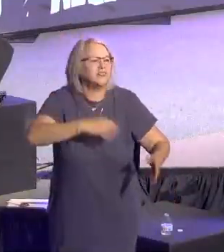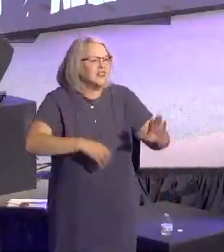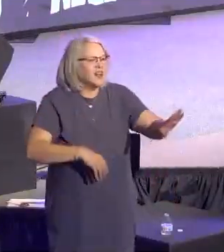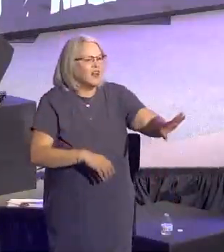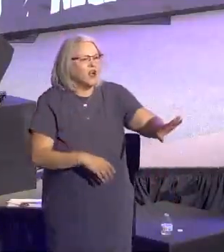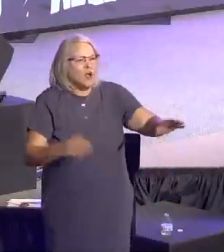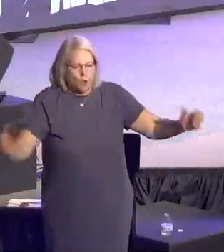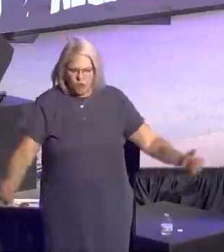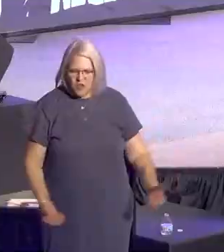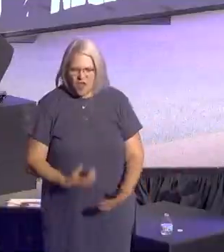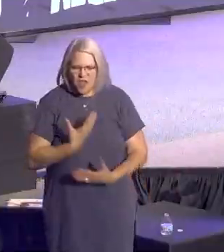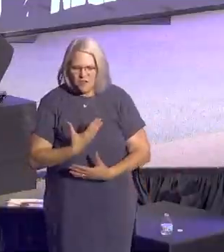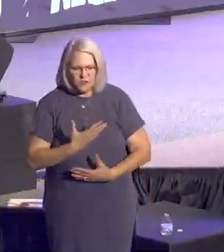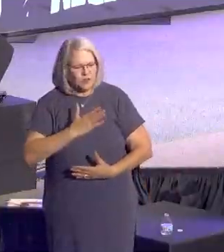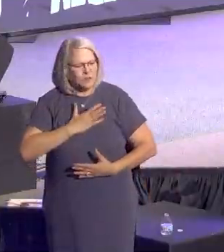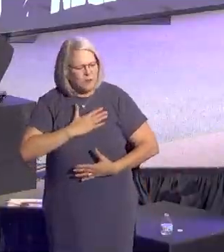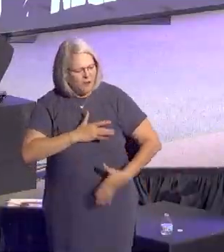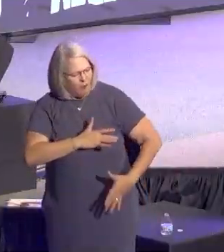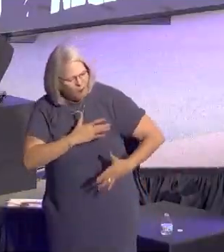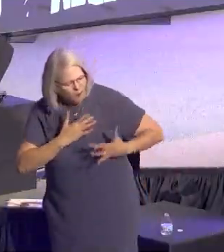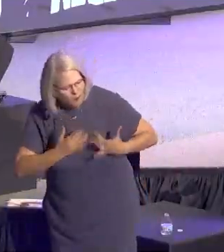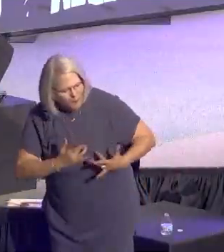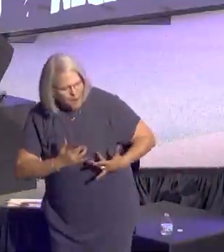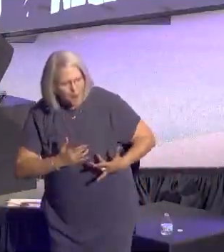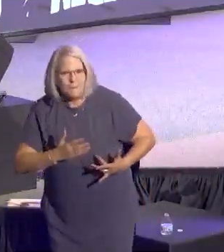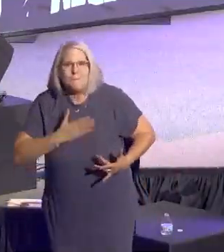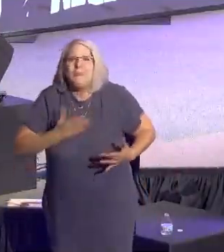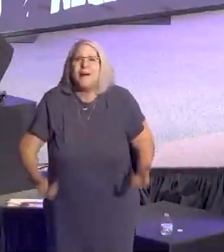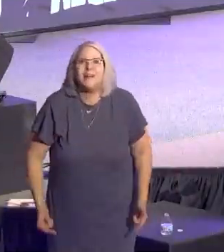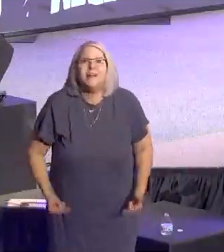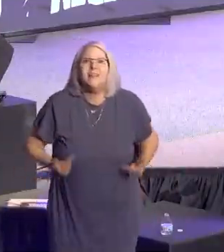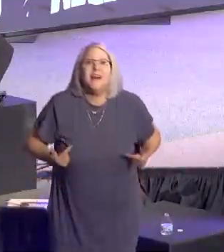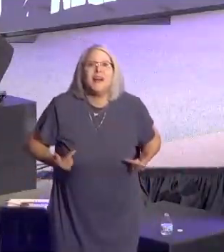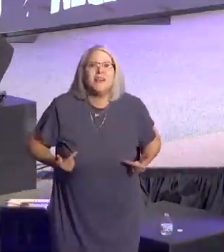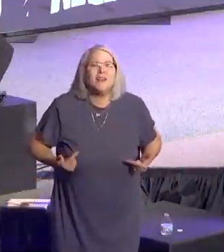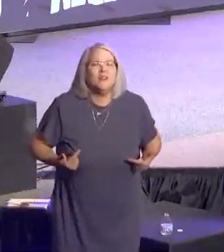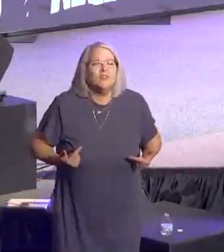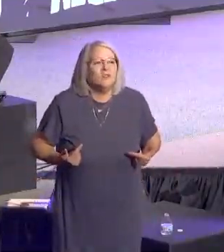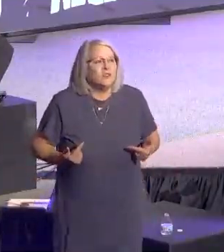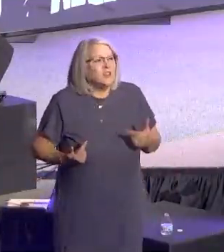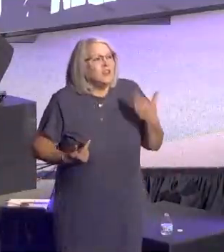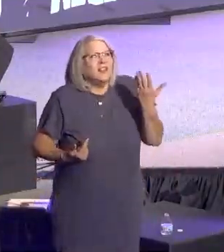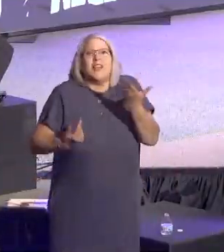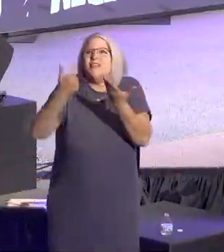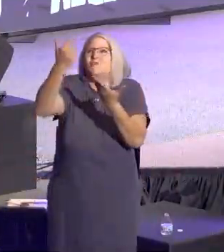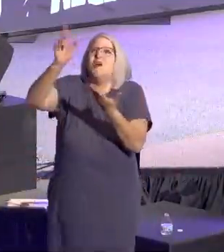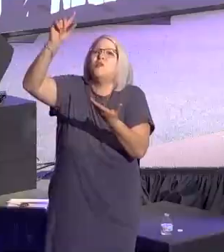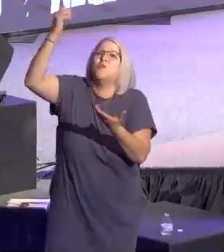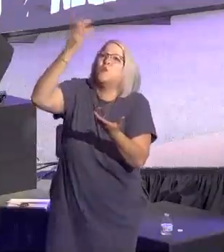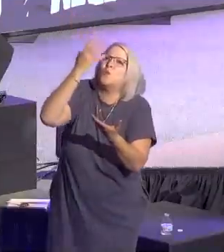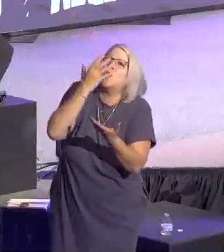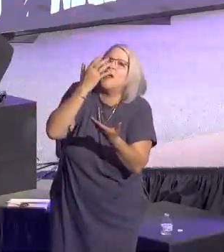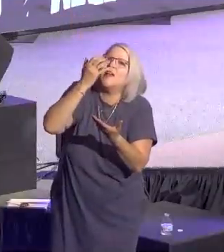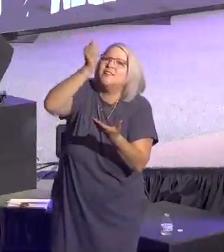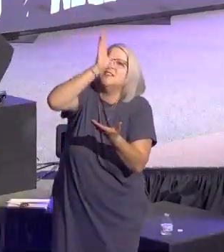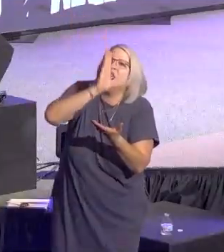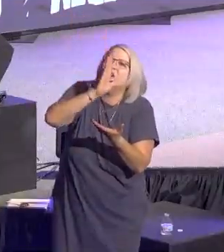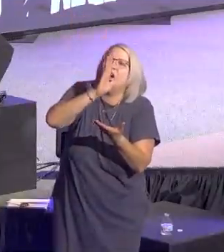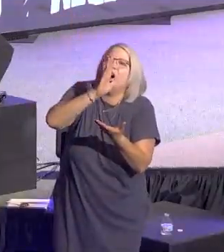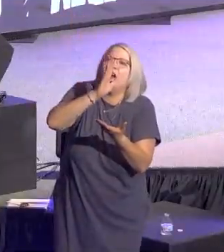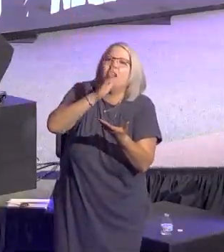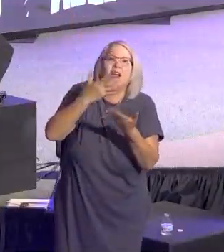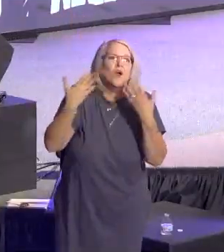divine influence upon your heart and upon your life. It is the grace of God,